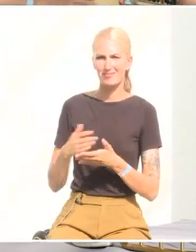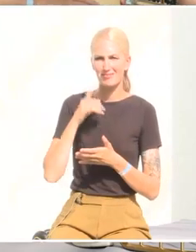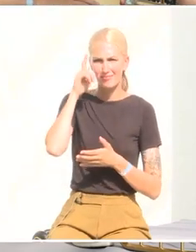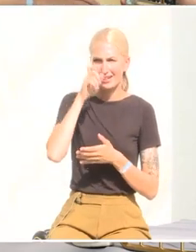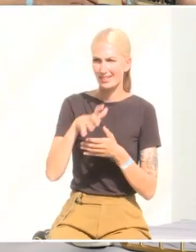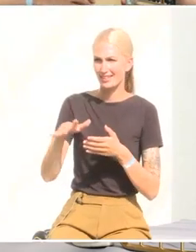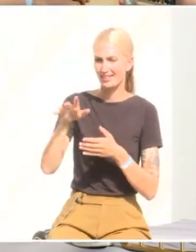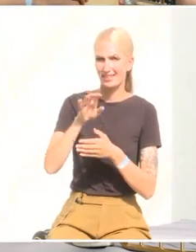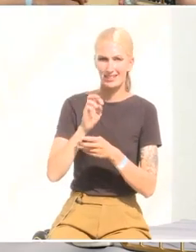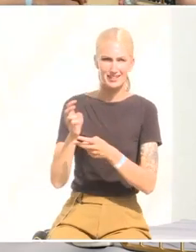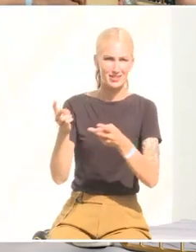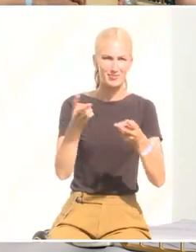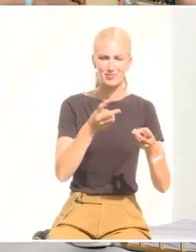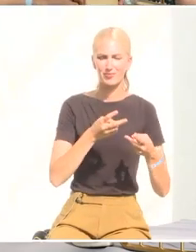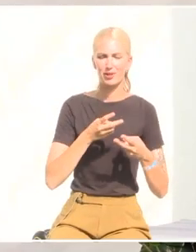us.